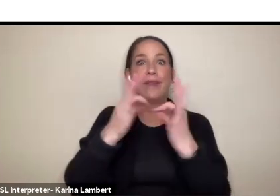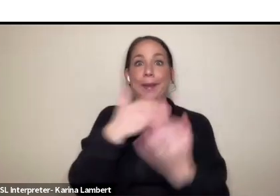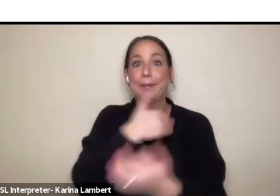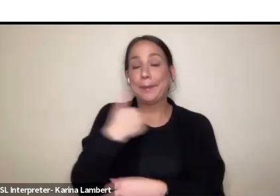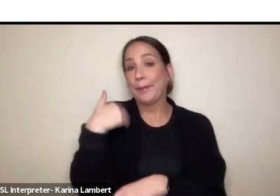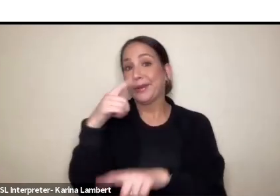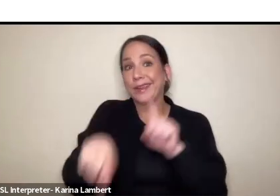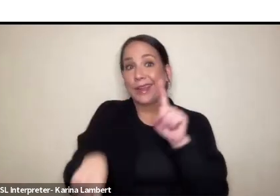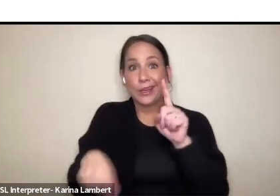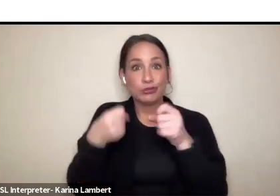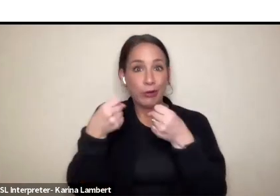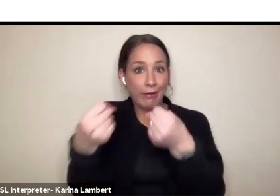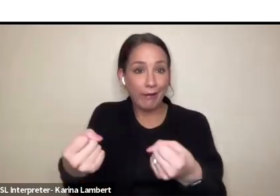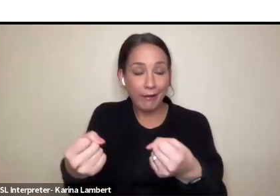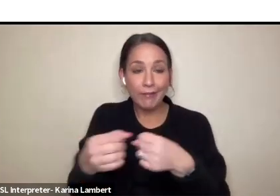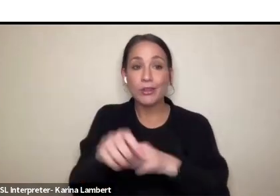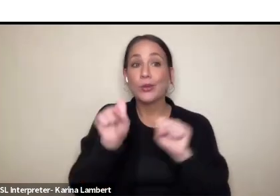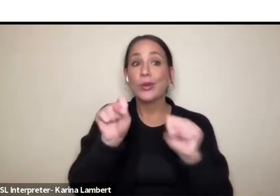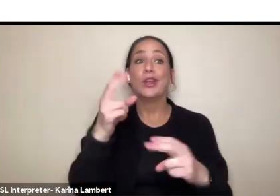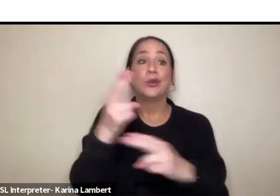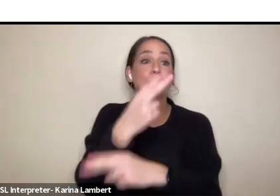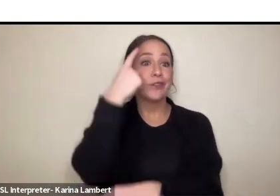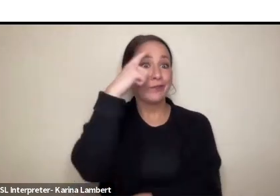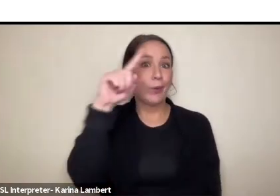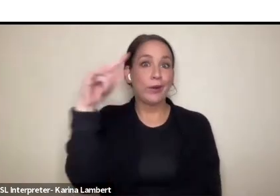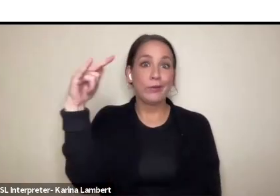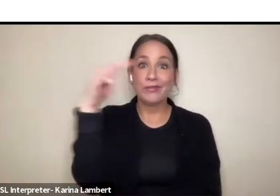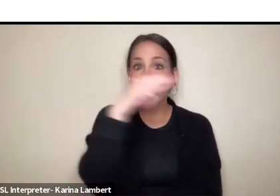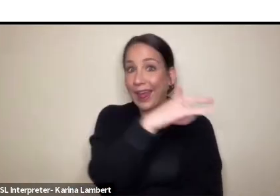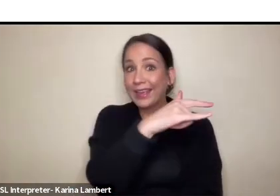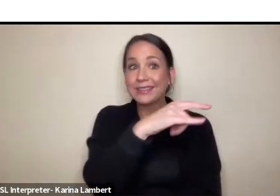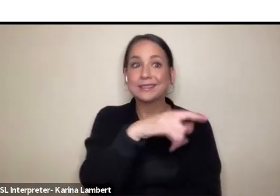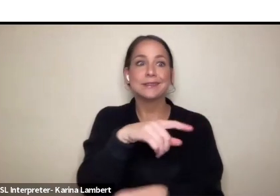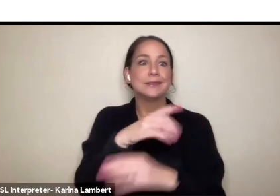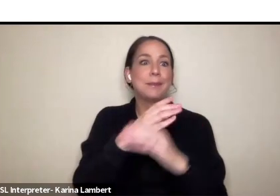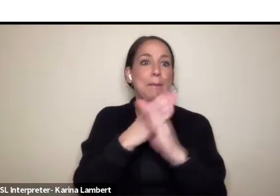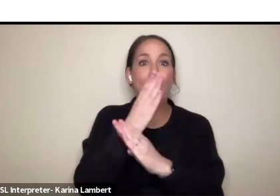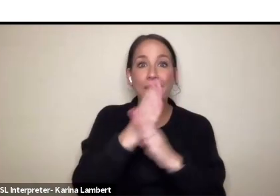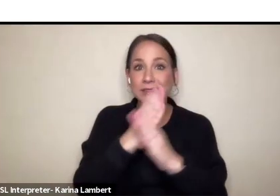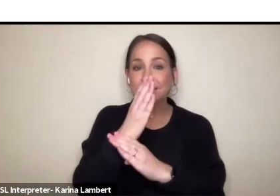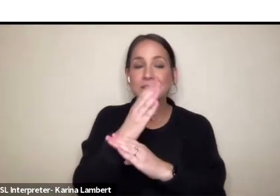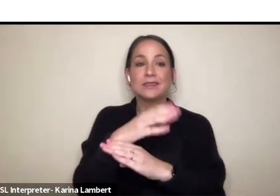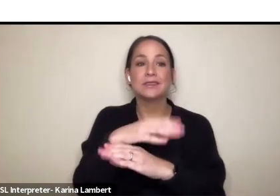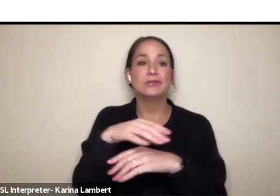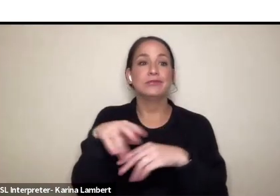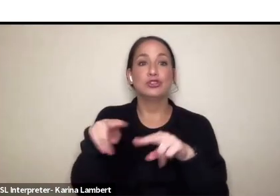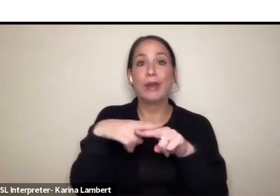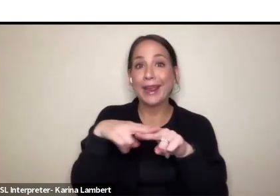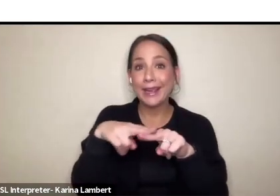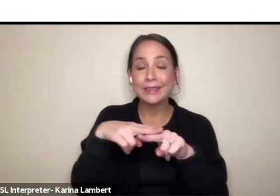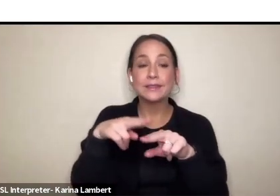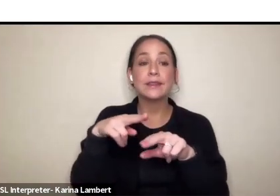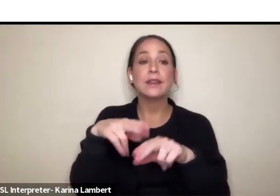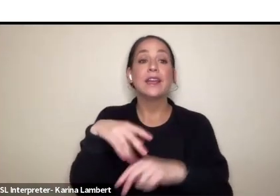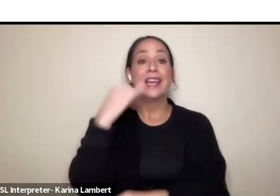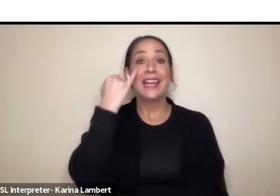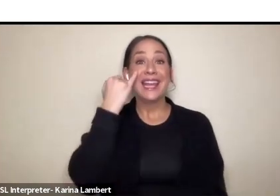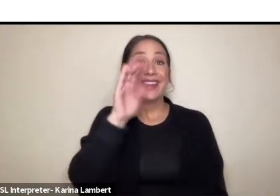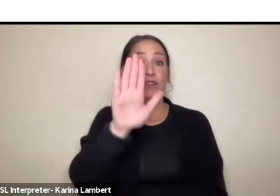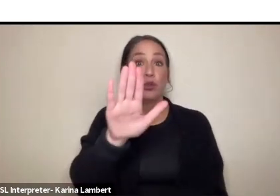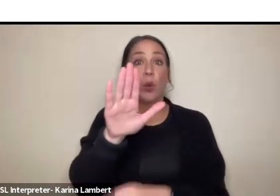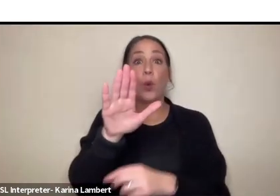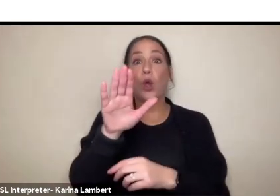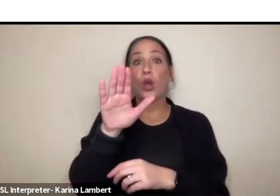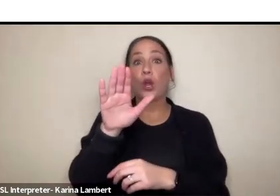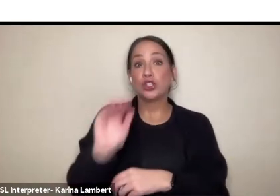for airfare, buses, and trains. But if your student is going to be able to drive in the future,